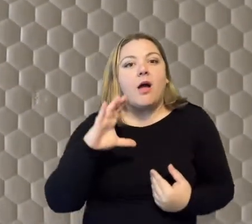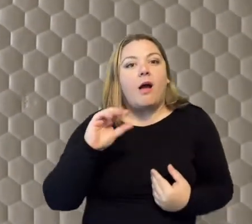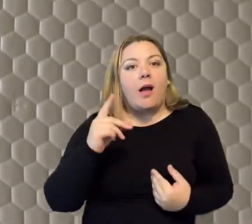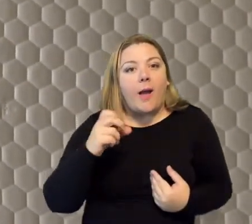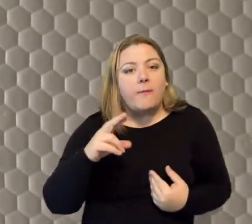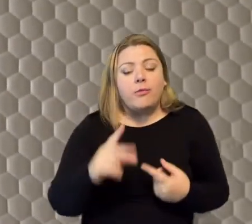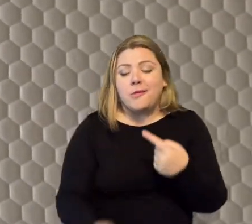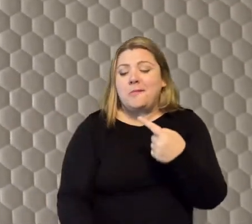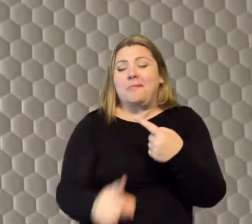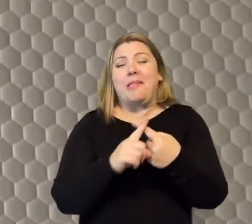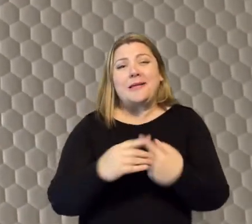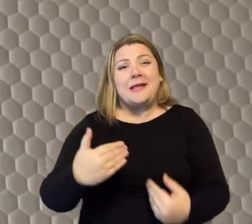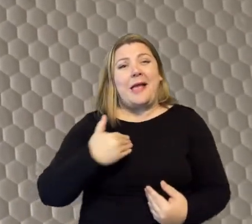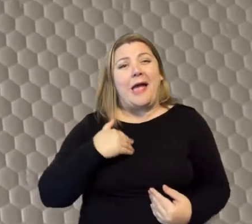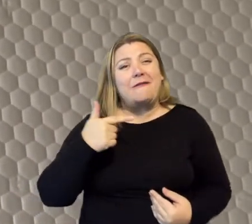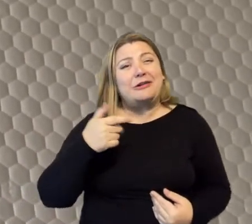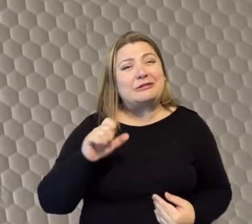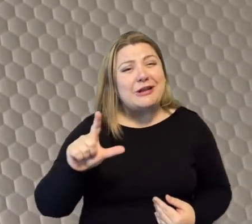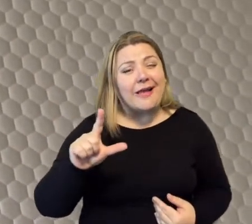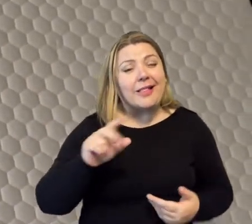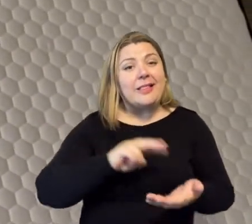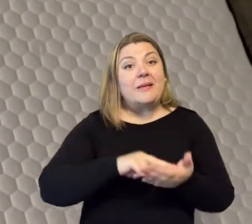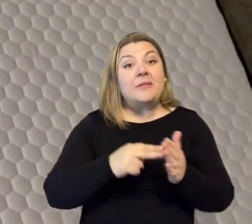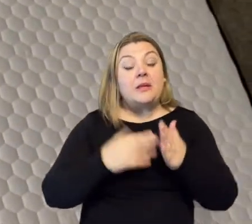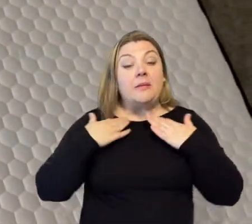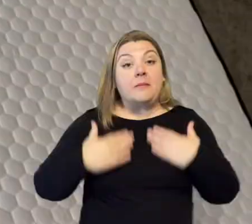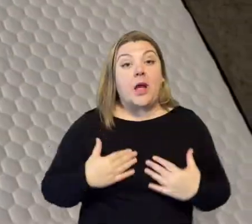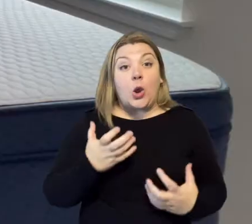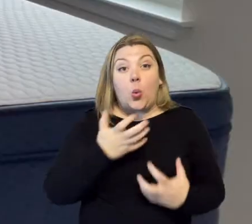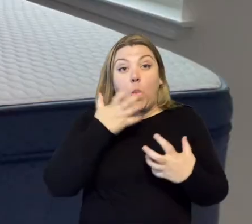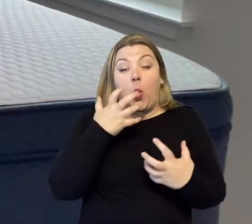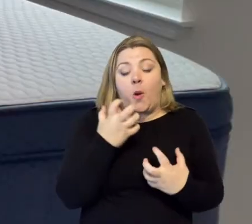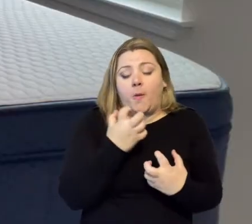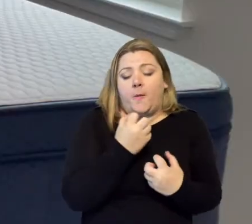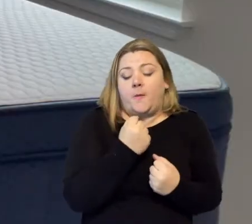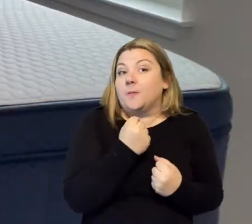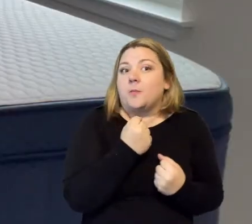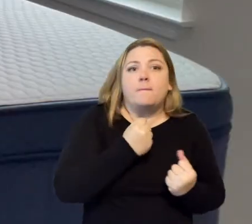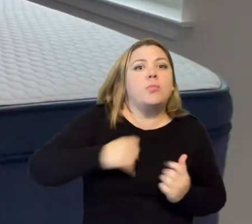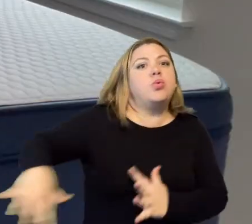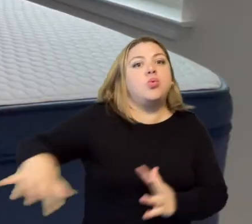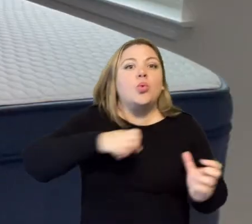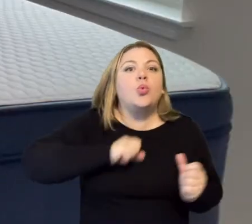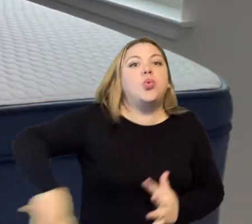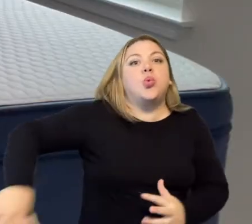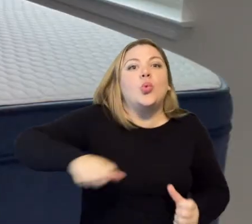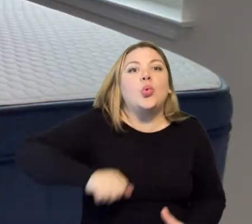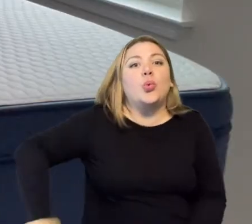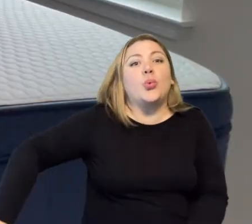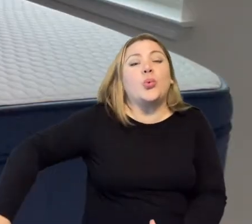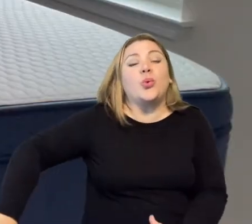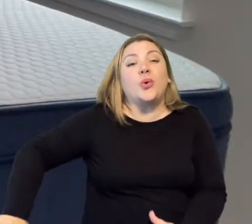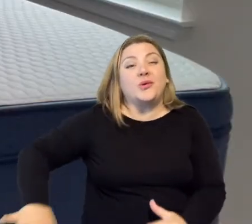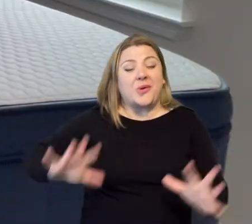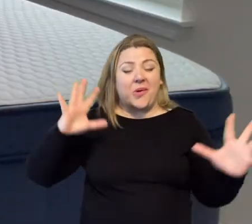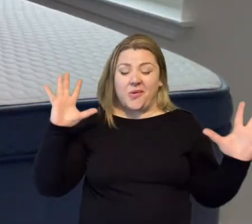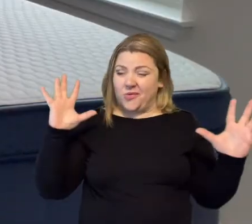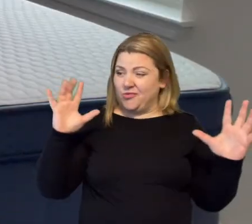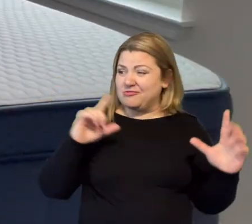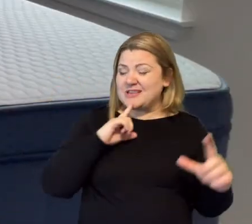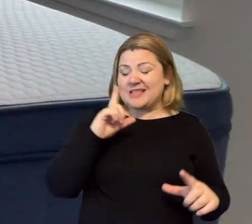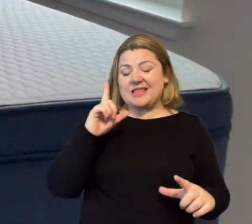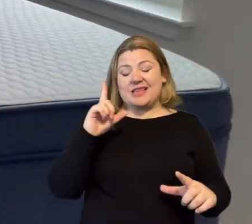And what that does is it also pulls away the heat from your body. All in all, it definitely works for cooling and keeping